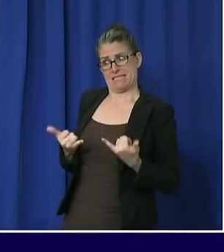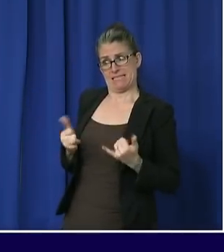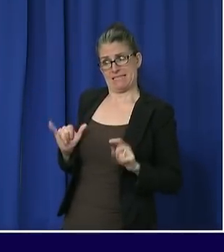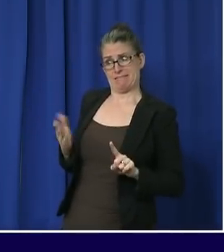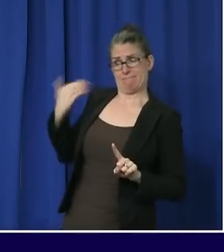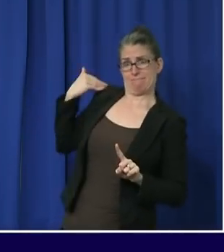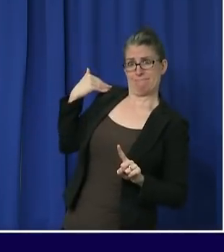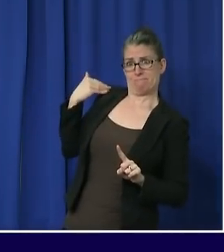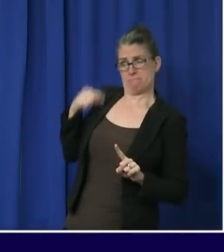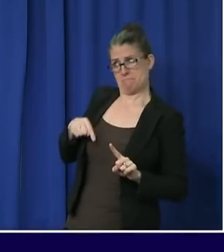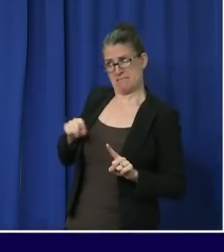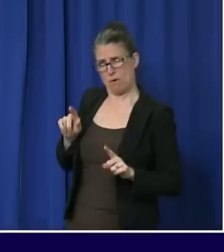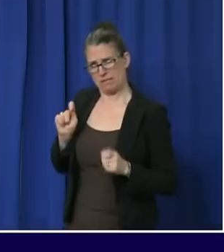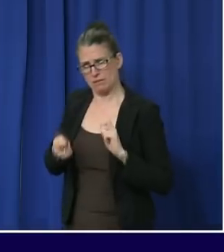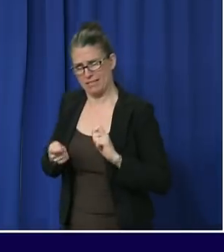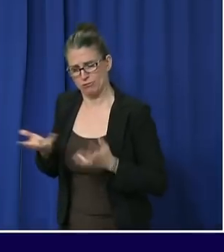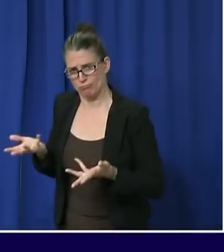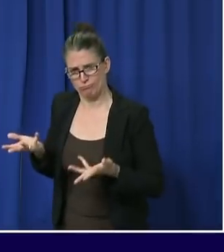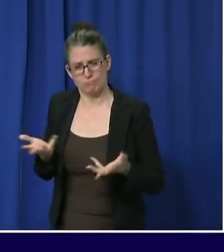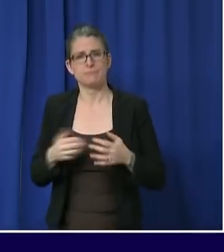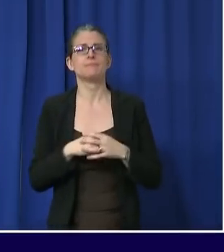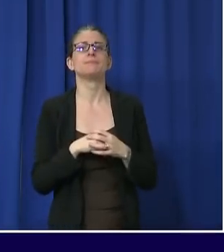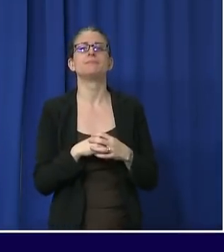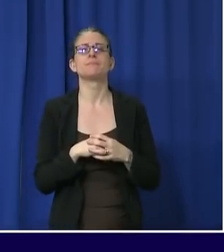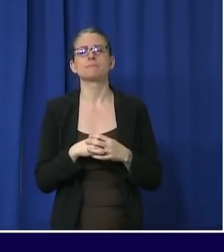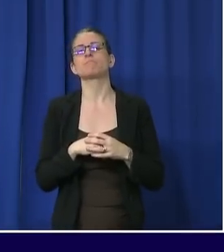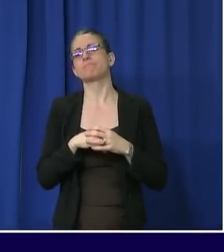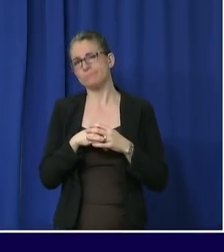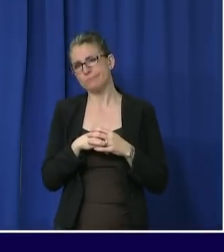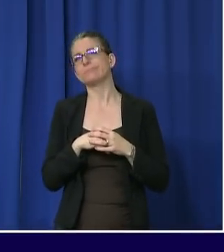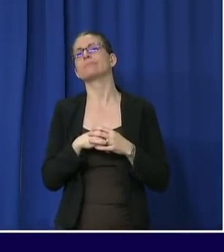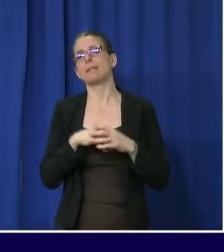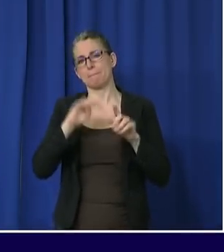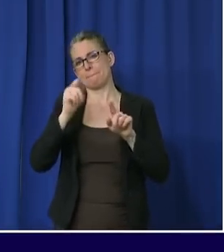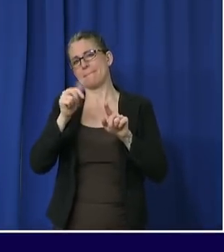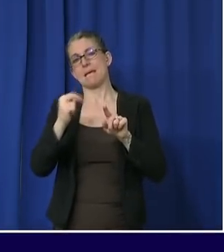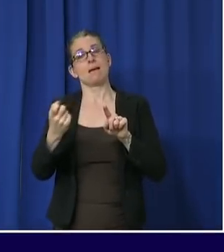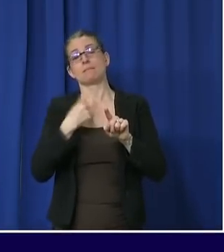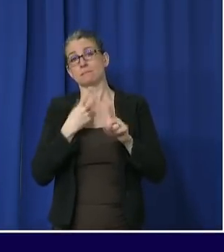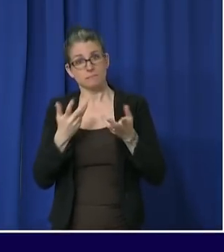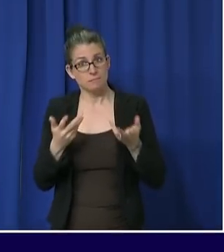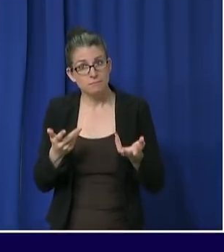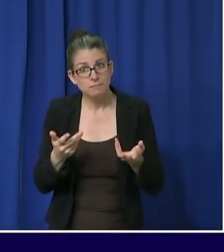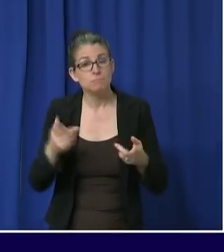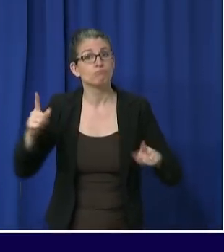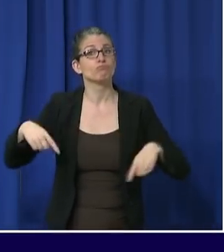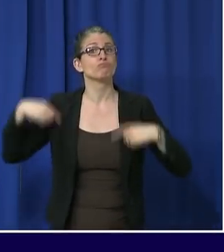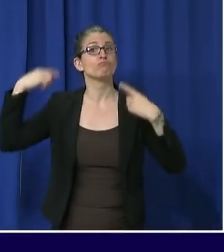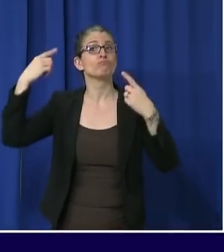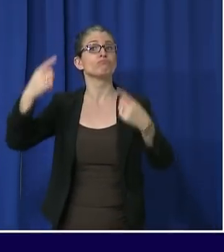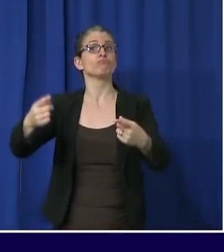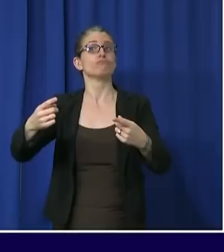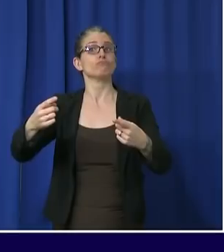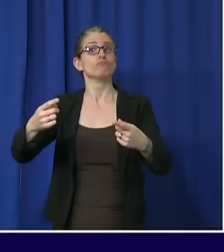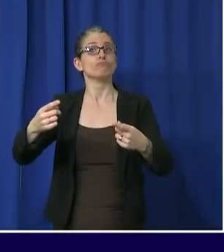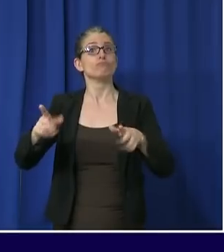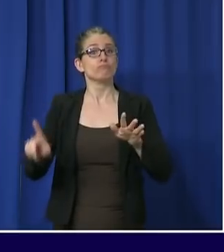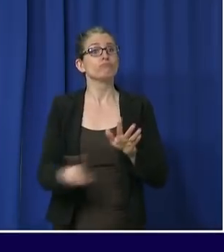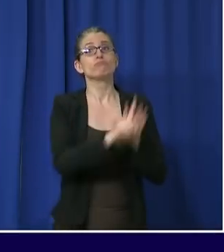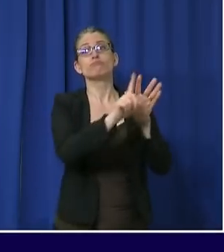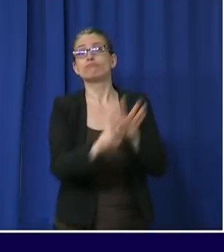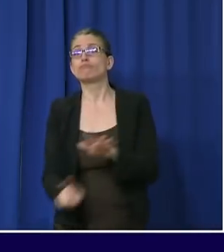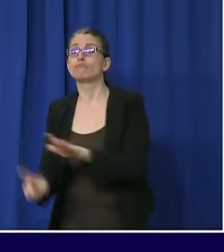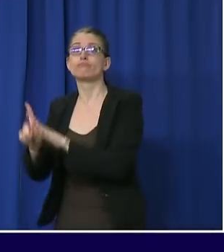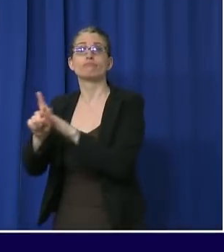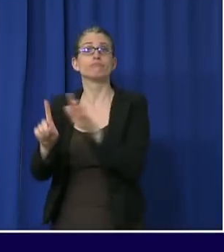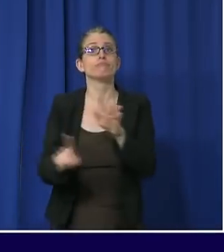Megan asks about, of all the cases that we've seen lately, what fraction of them are accounted for by congregate